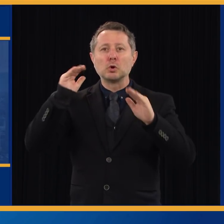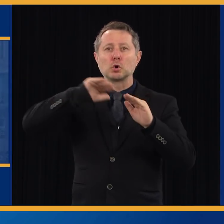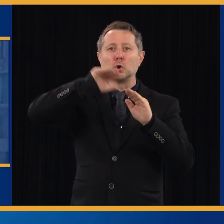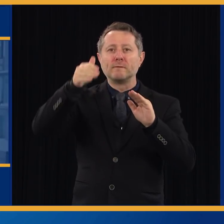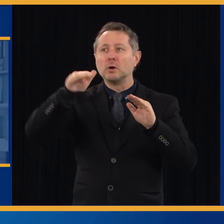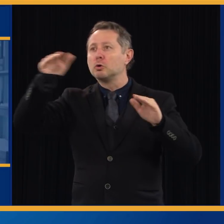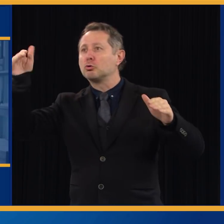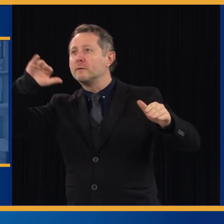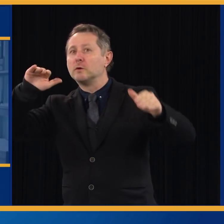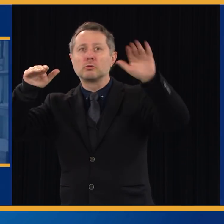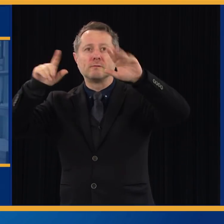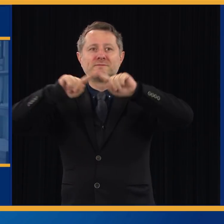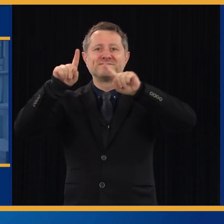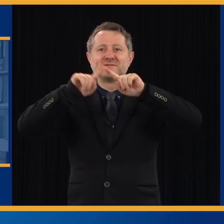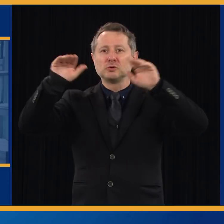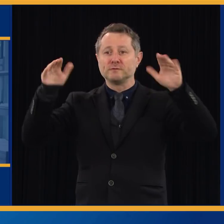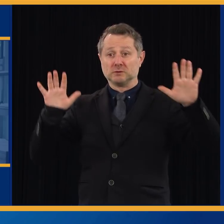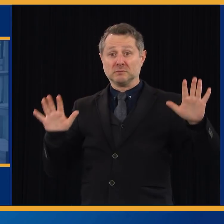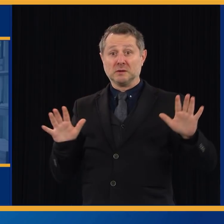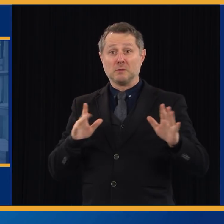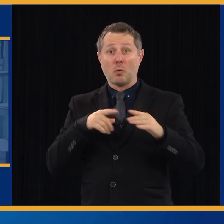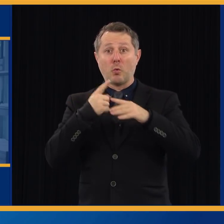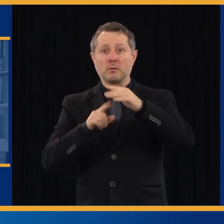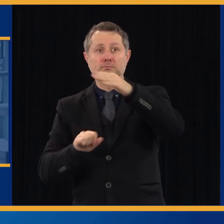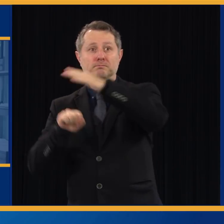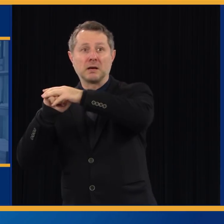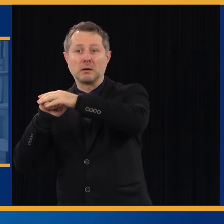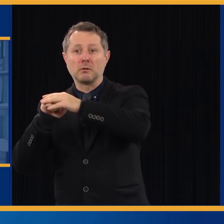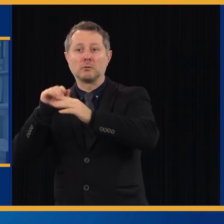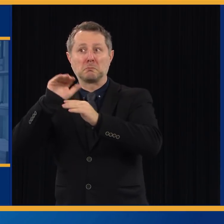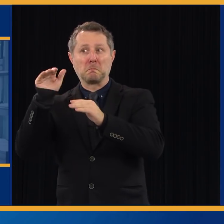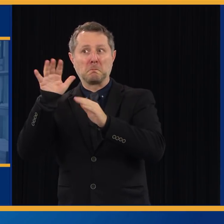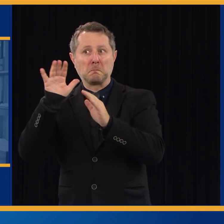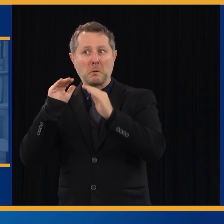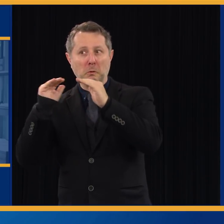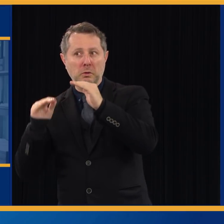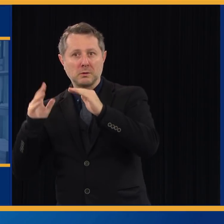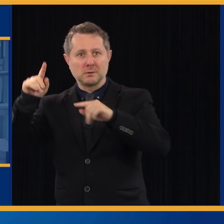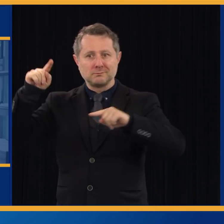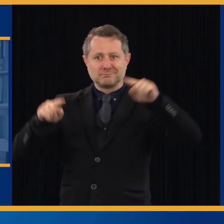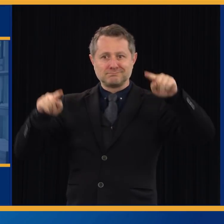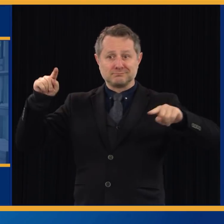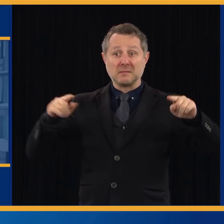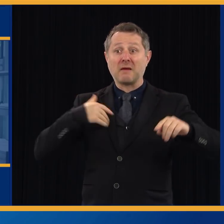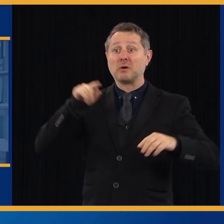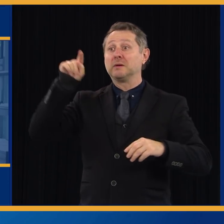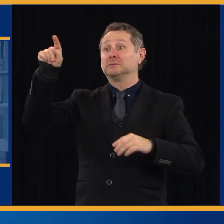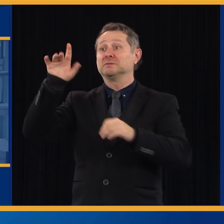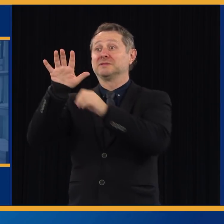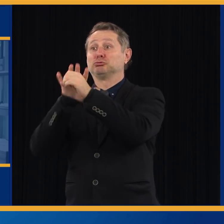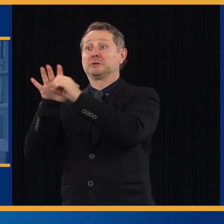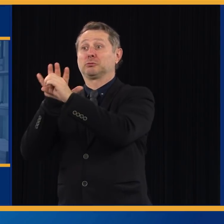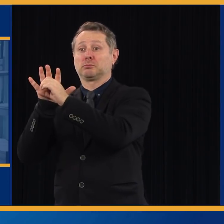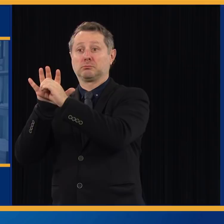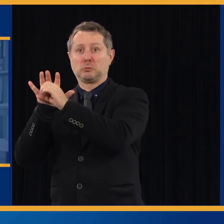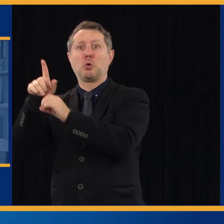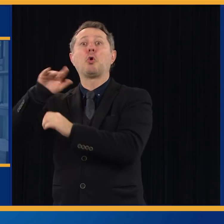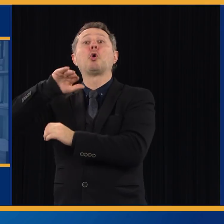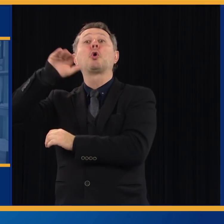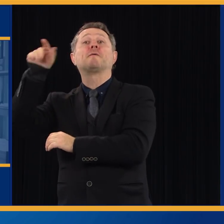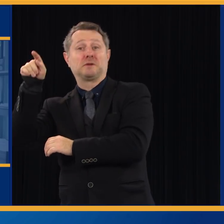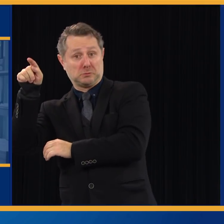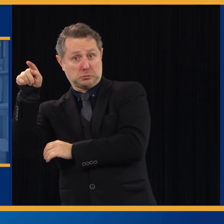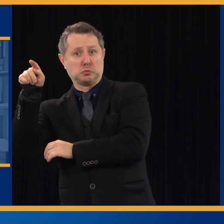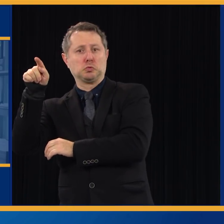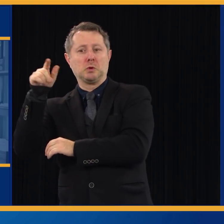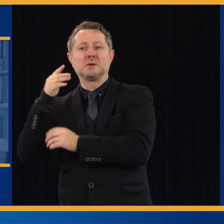region hit a high point, and where is that? Because depending on that region's curve is how you have to calculate